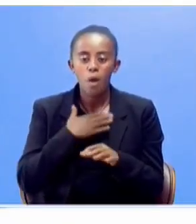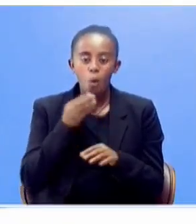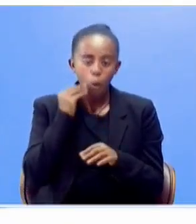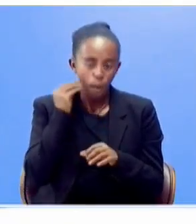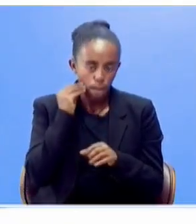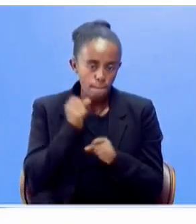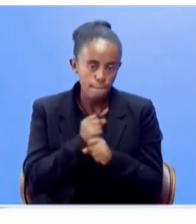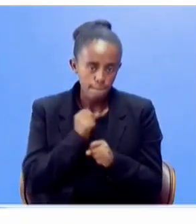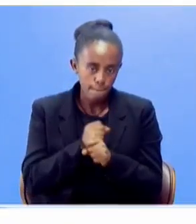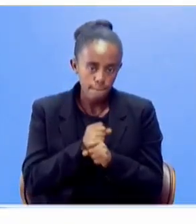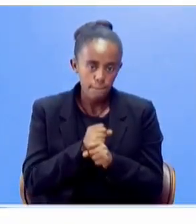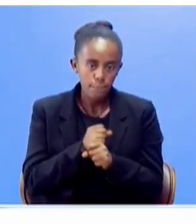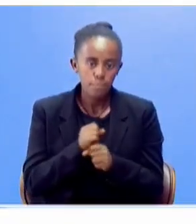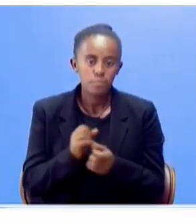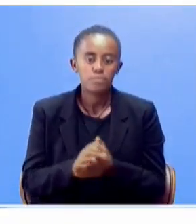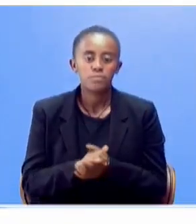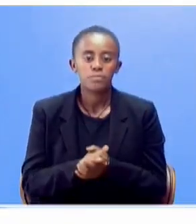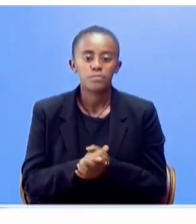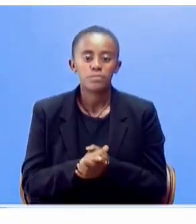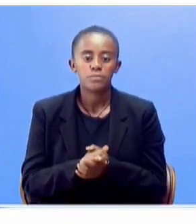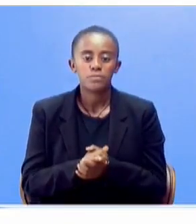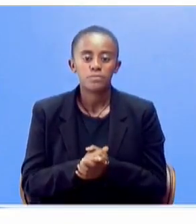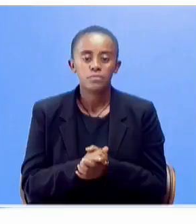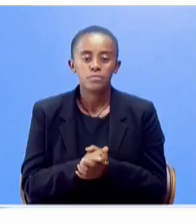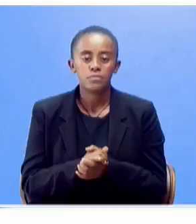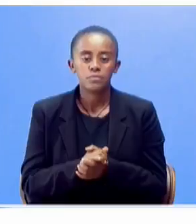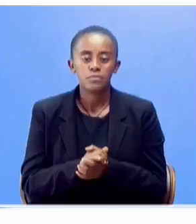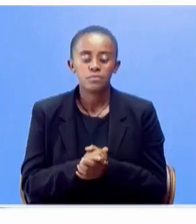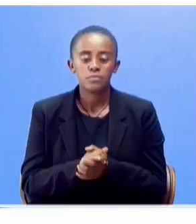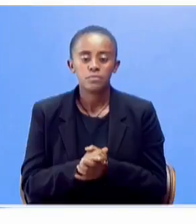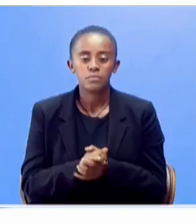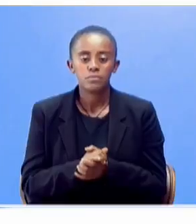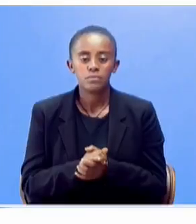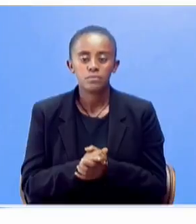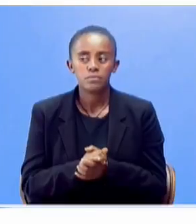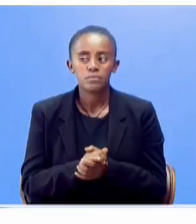1, yes, my homework.